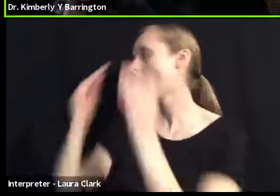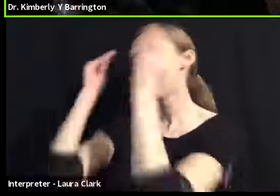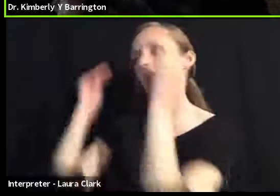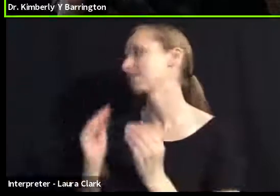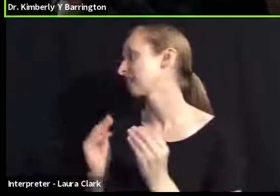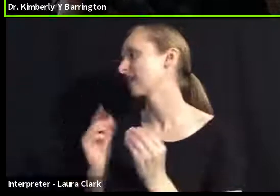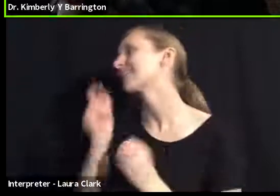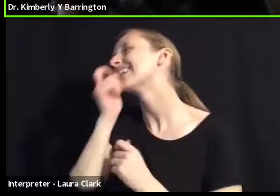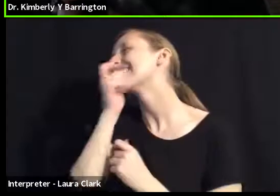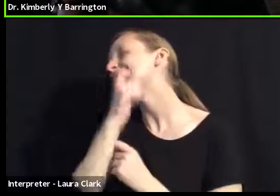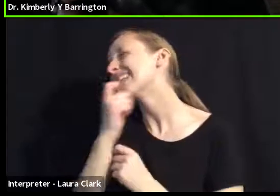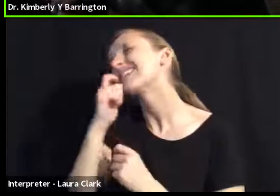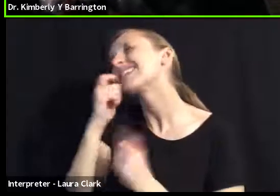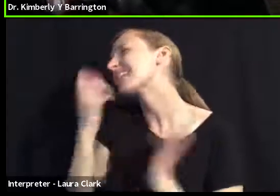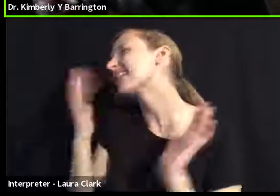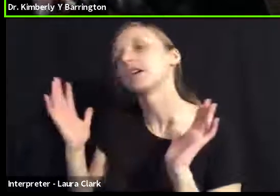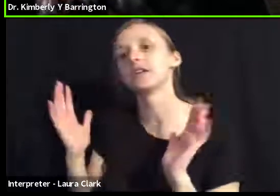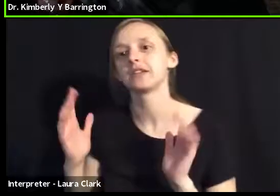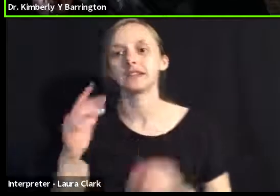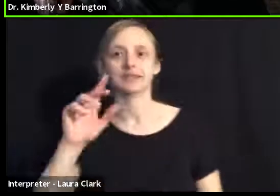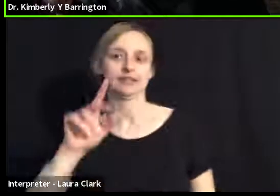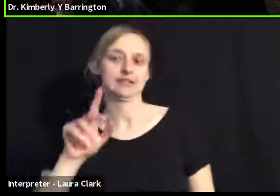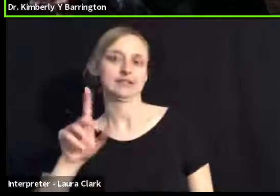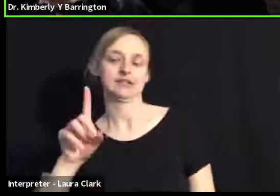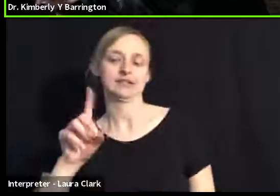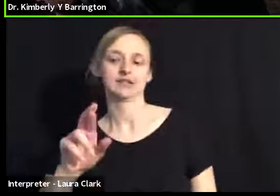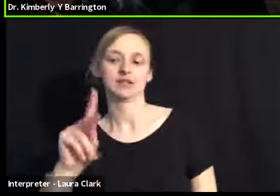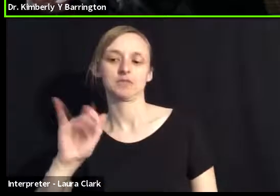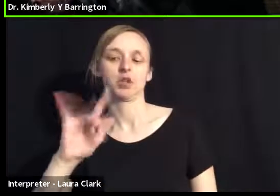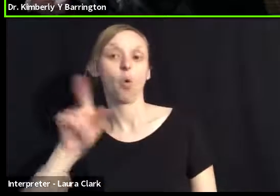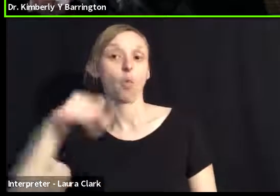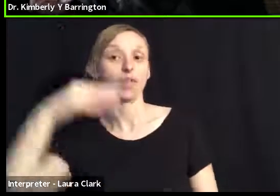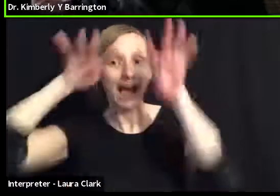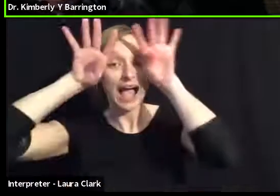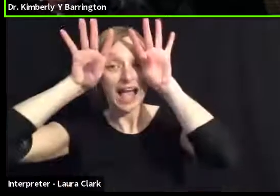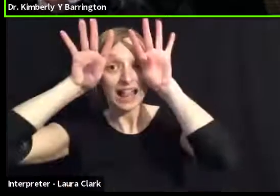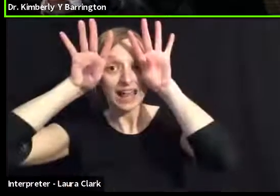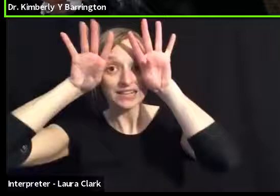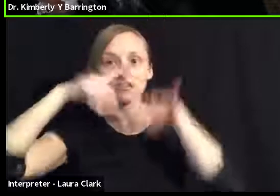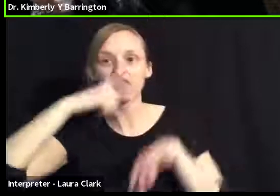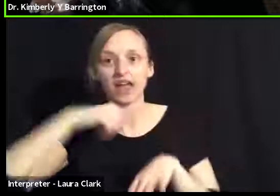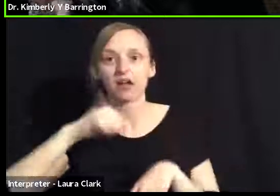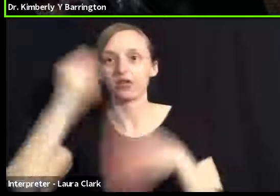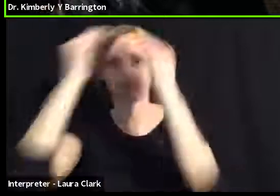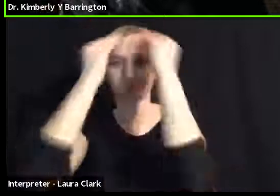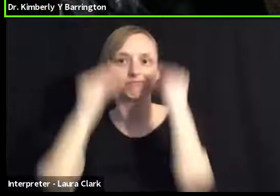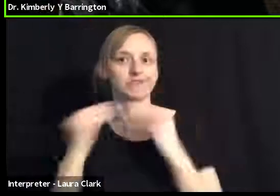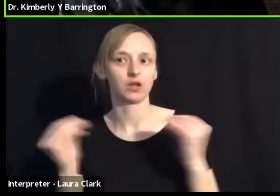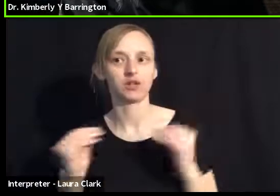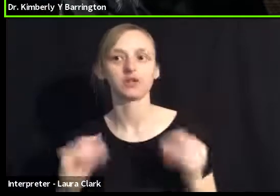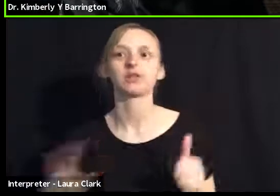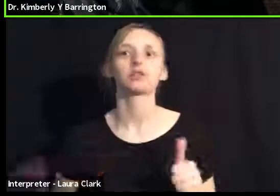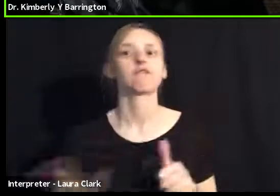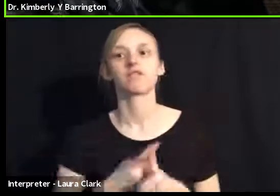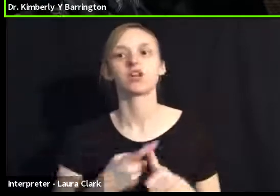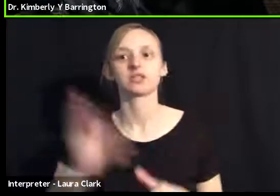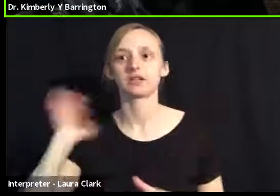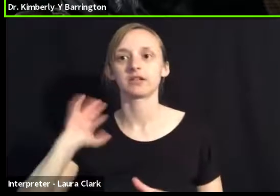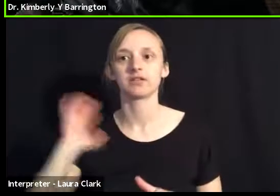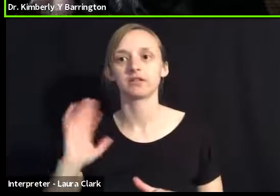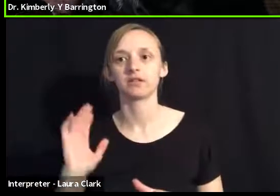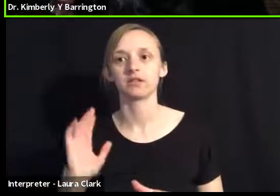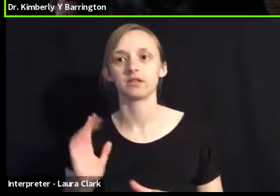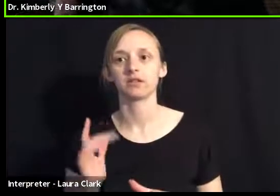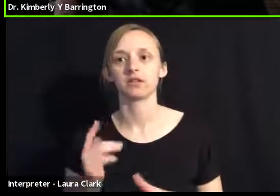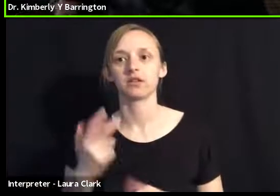Lip gloss and eyelashes. But that was the first thing that I would do is, I'm sorry, I would sit